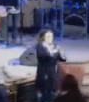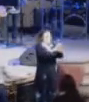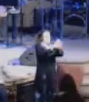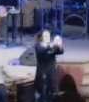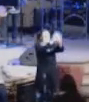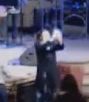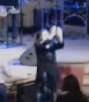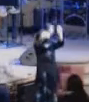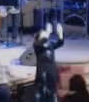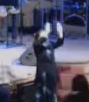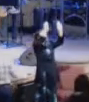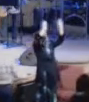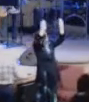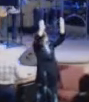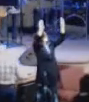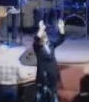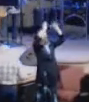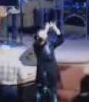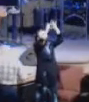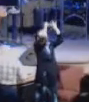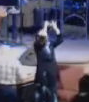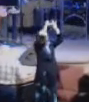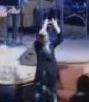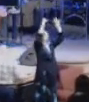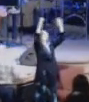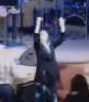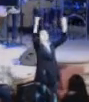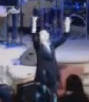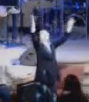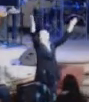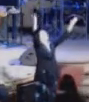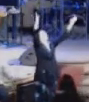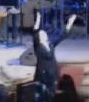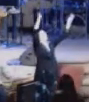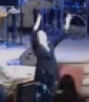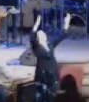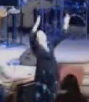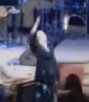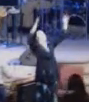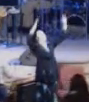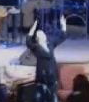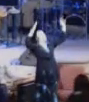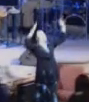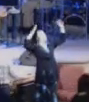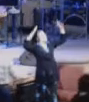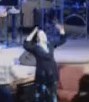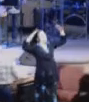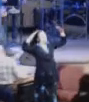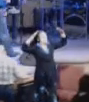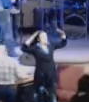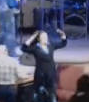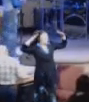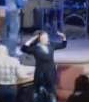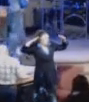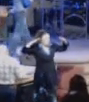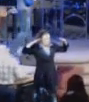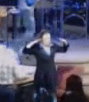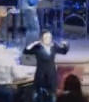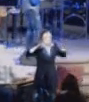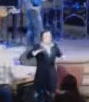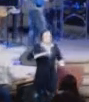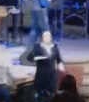Open the floodgates of heaven. Let it rain. Let it